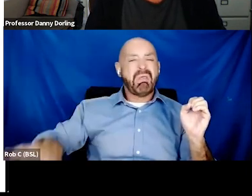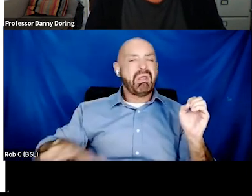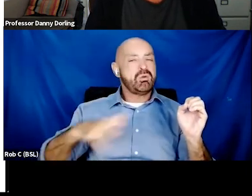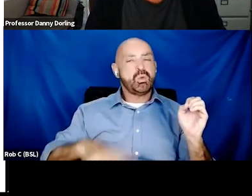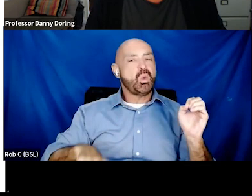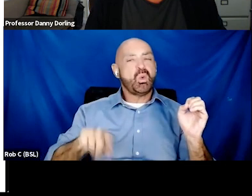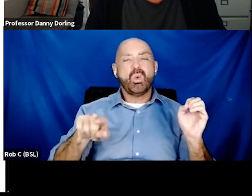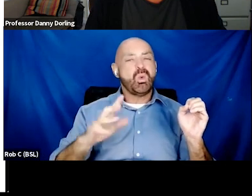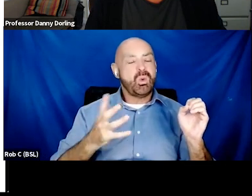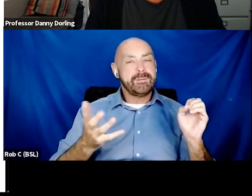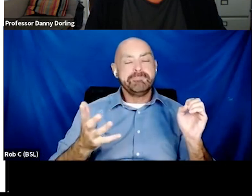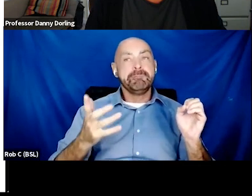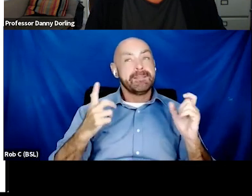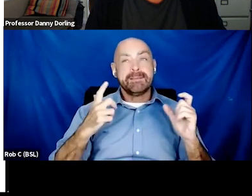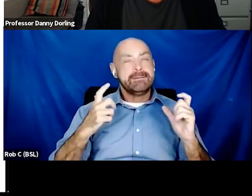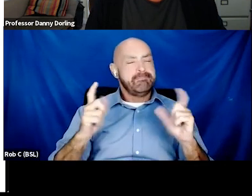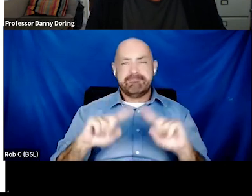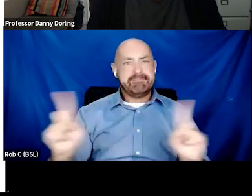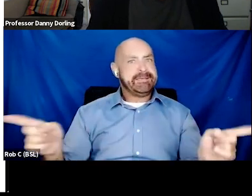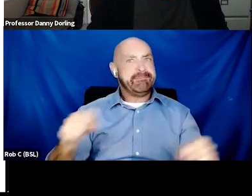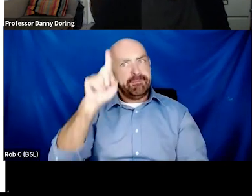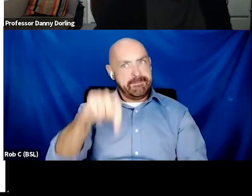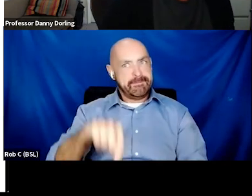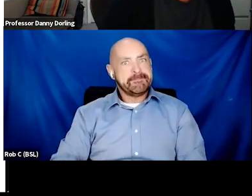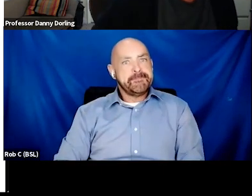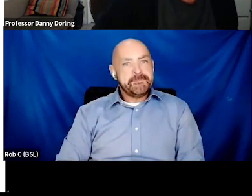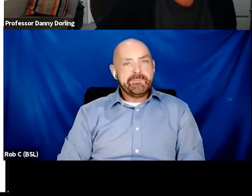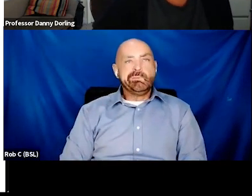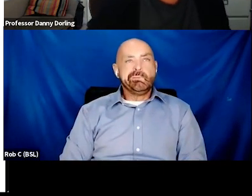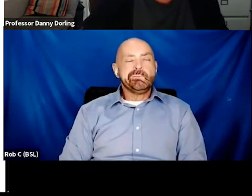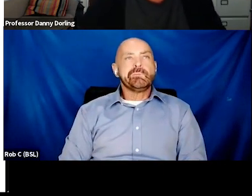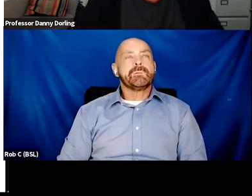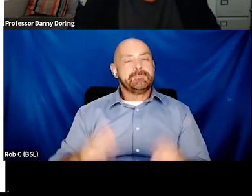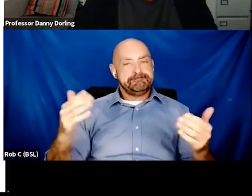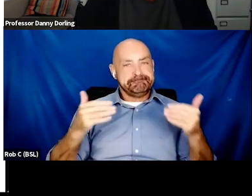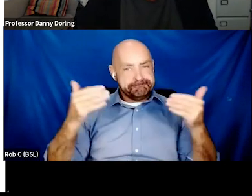Still very different. Zooming forward again.